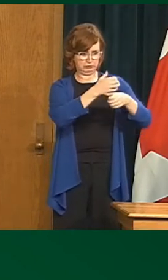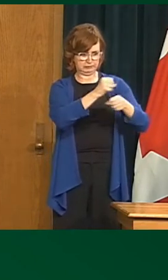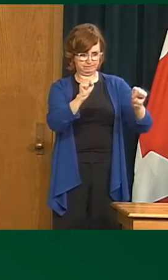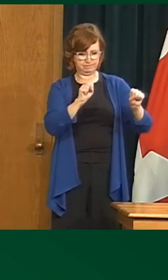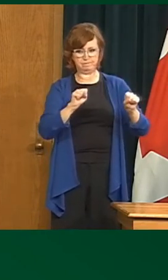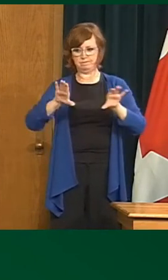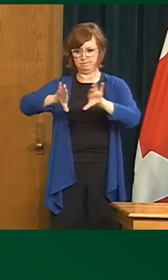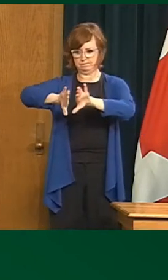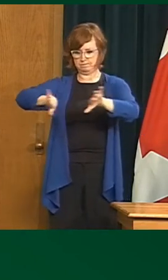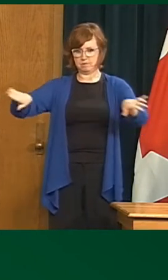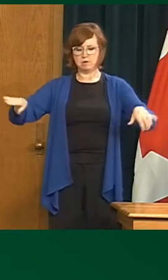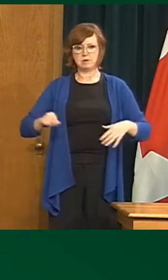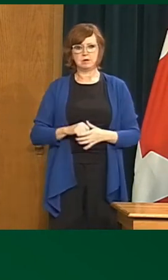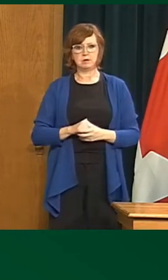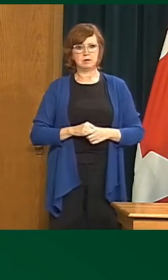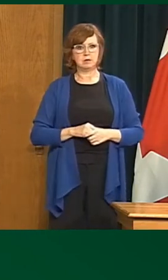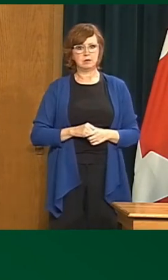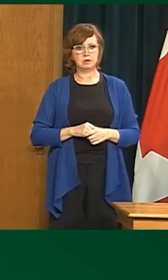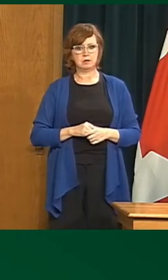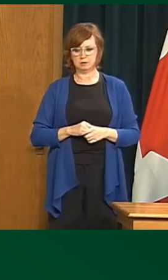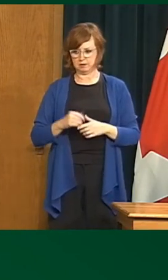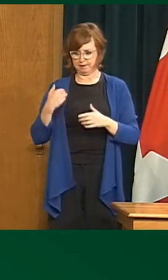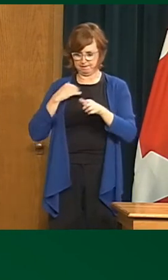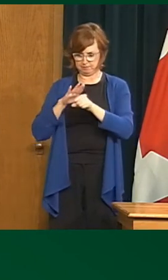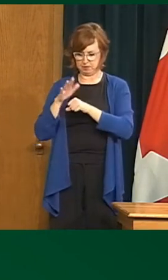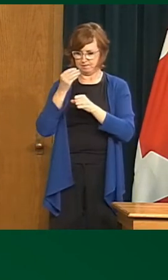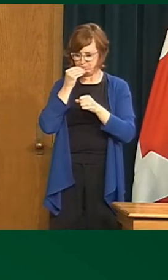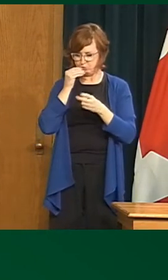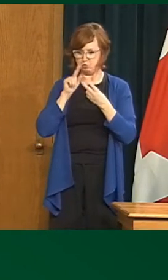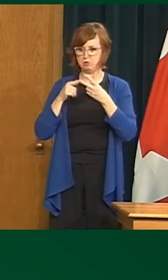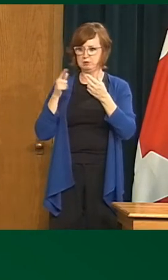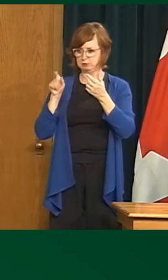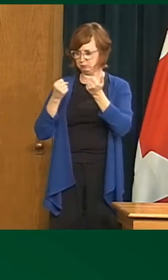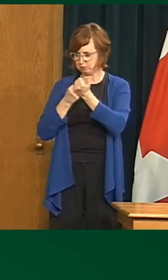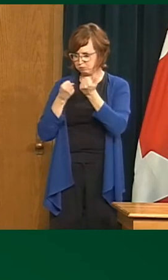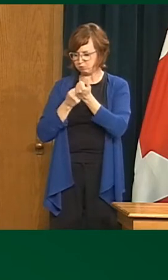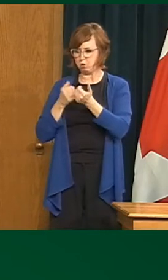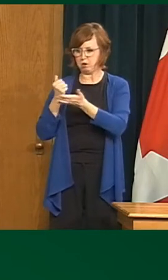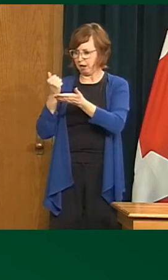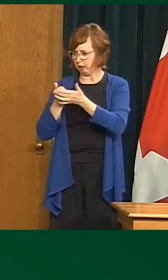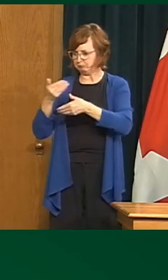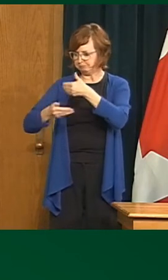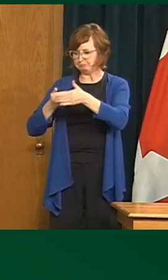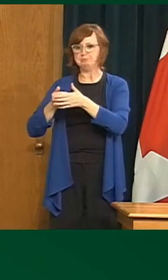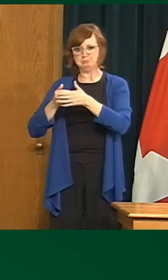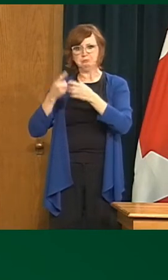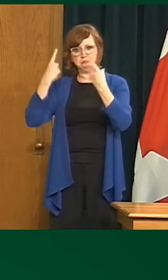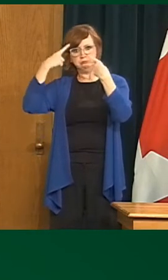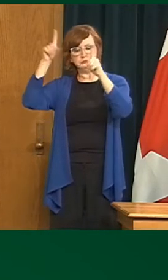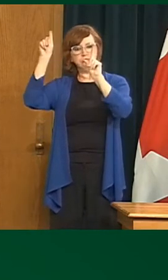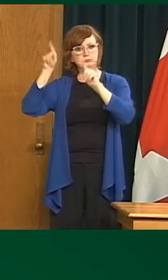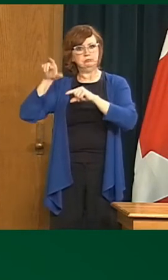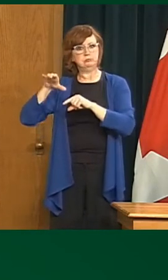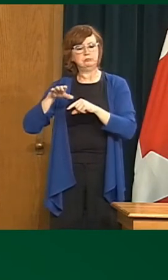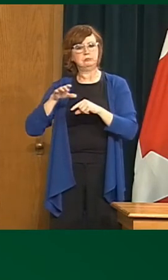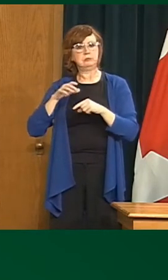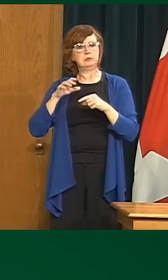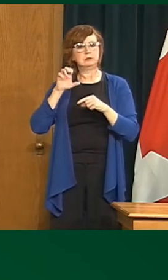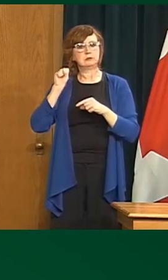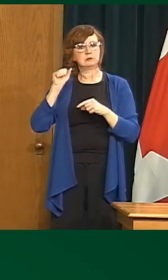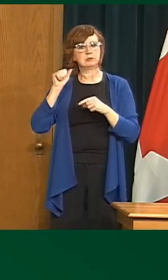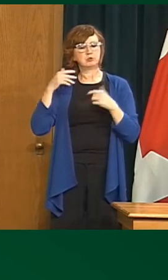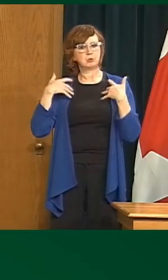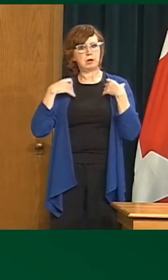There's health individuals there 24/7. So it's all the protocols and safety measures are put in place by health.